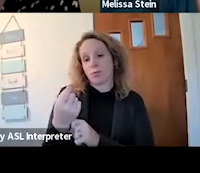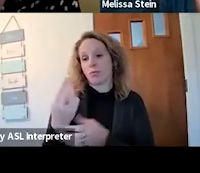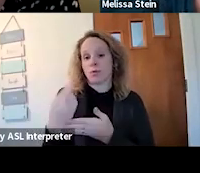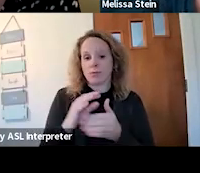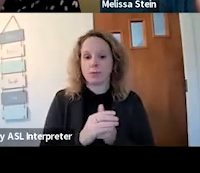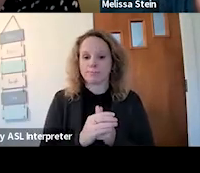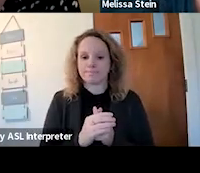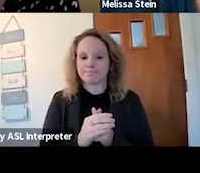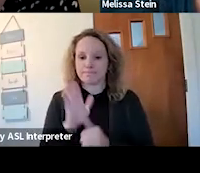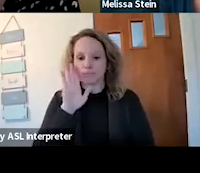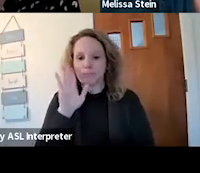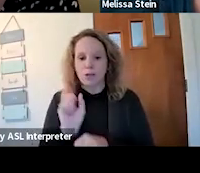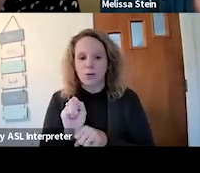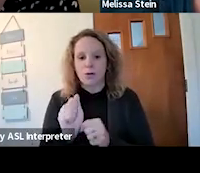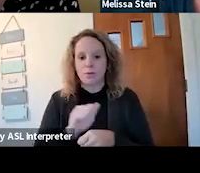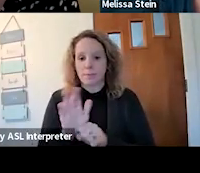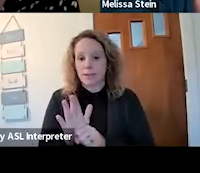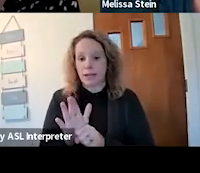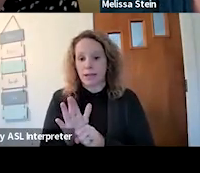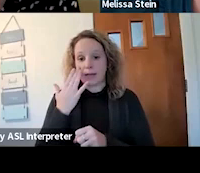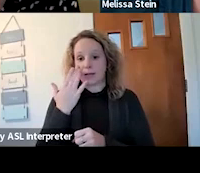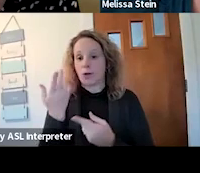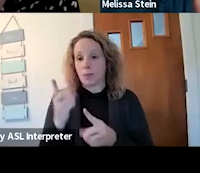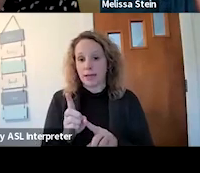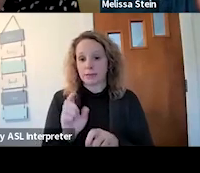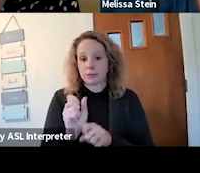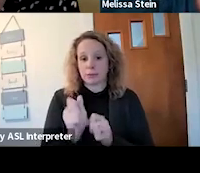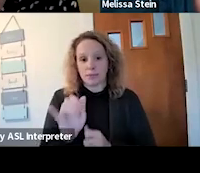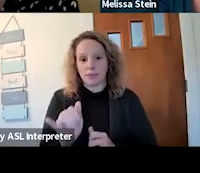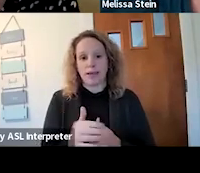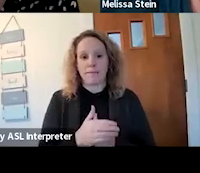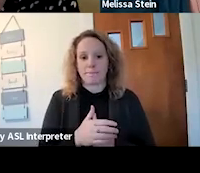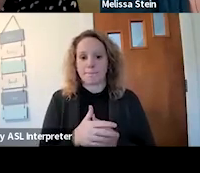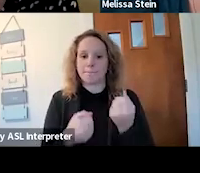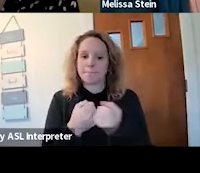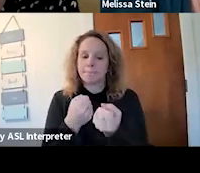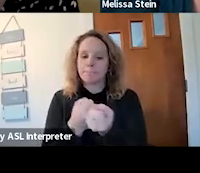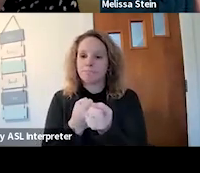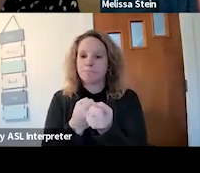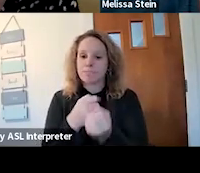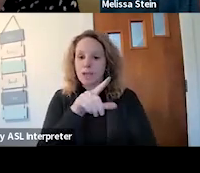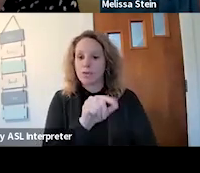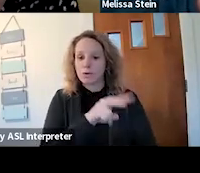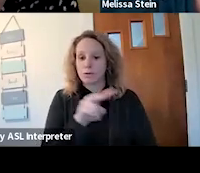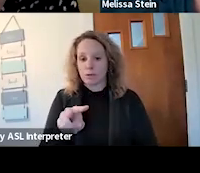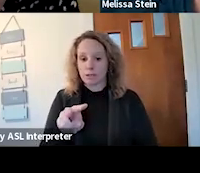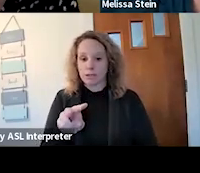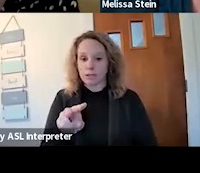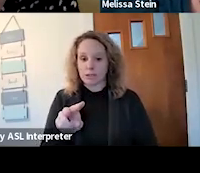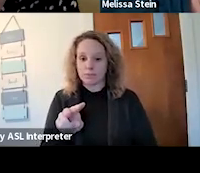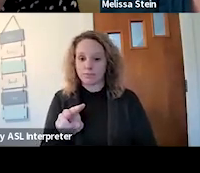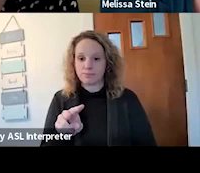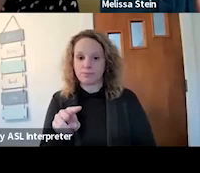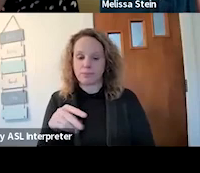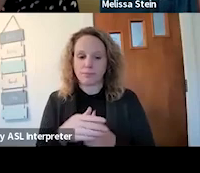remote procedures during the COVID pandemic in 2020. In 2022, Kidside Miami presented Judge Verde